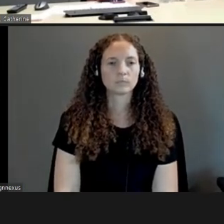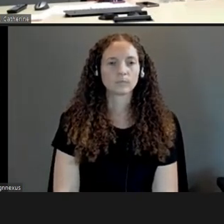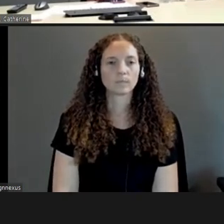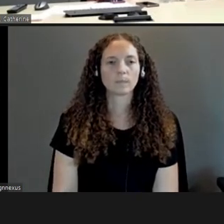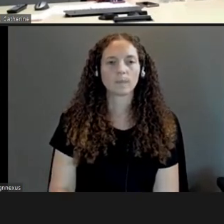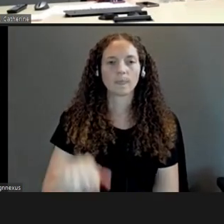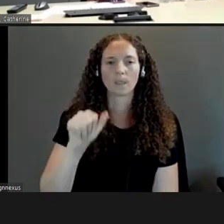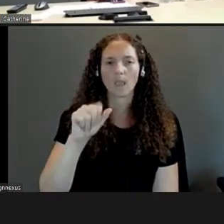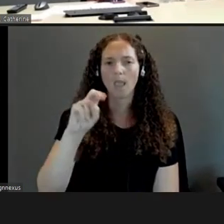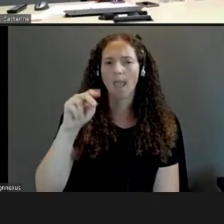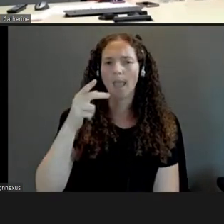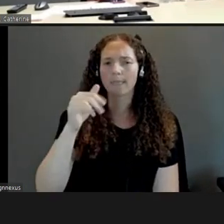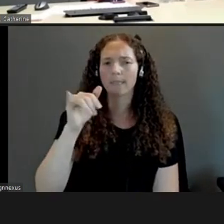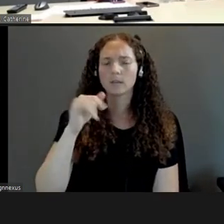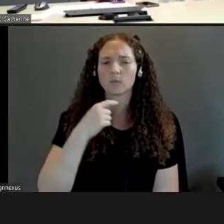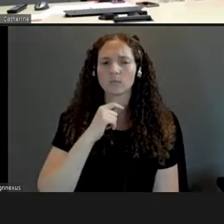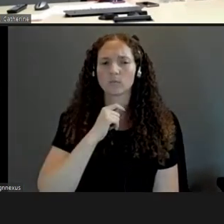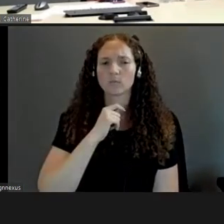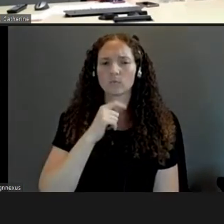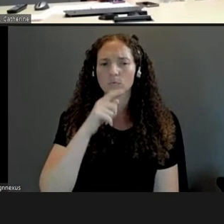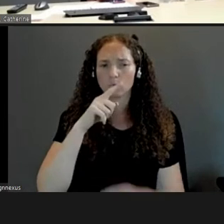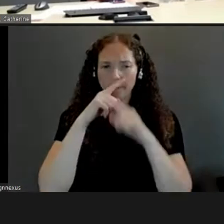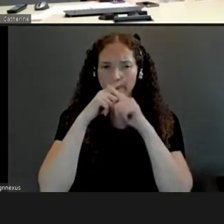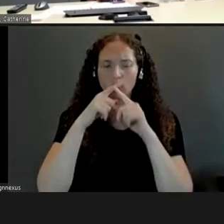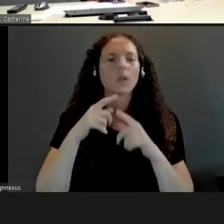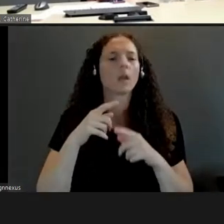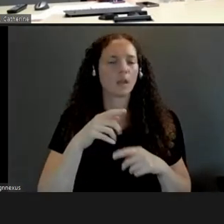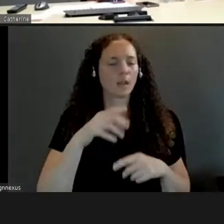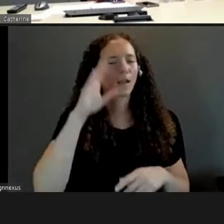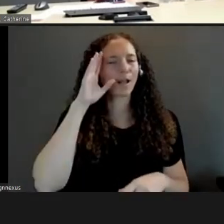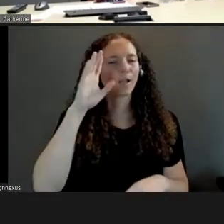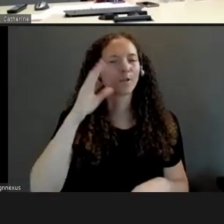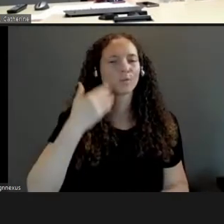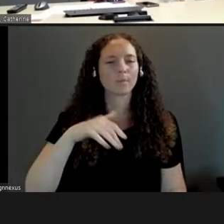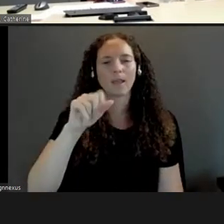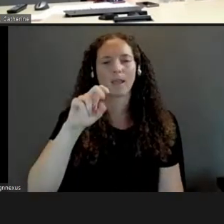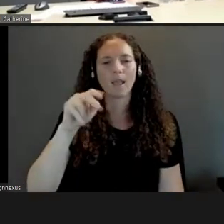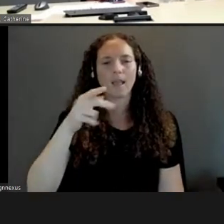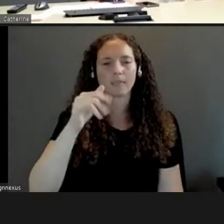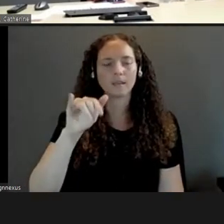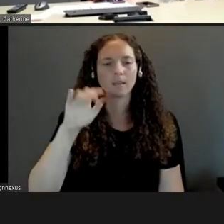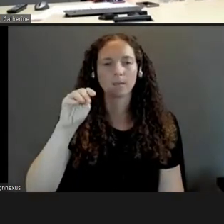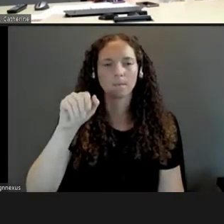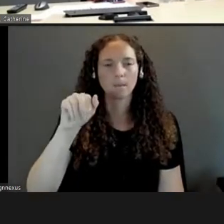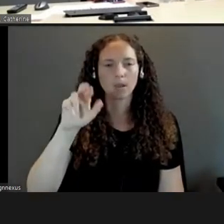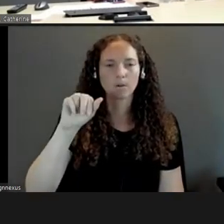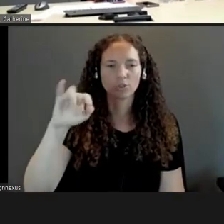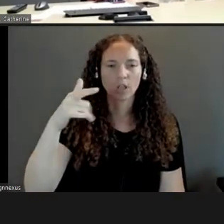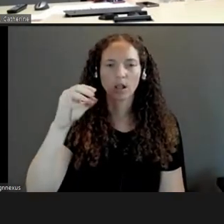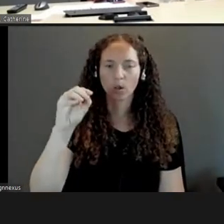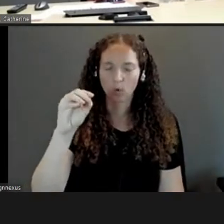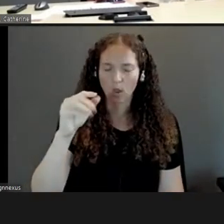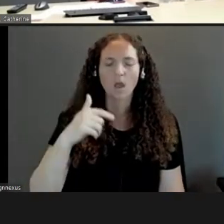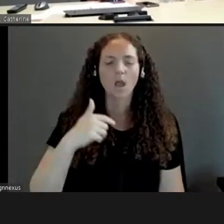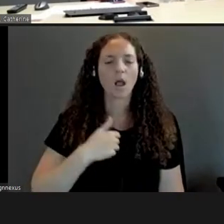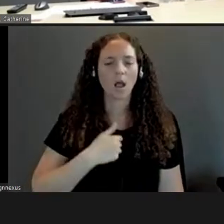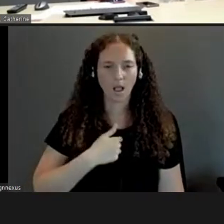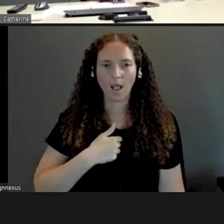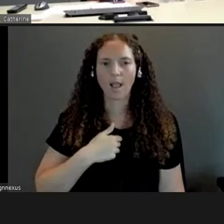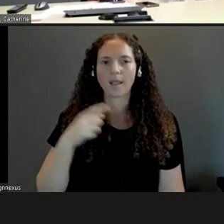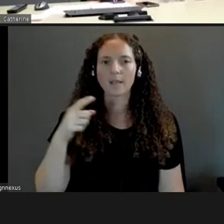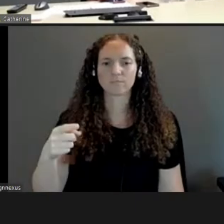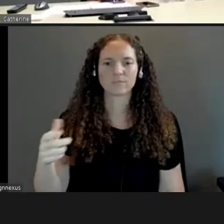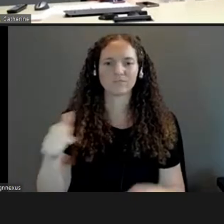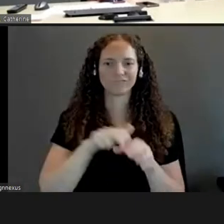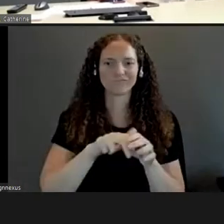Anthony, you're on mute. Oh. Hello. Hey, I'm sorry. My name is Anthony Marangiello. I've been boarding the Port Washington branch at Manhasset for